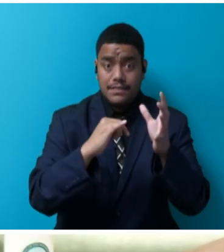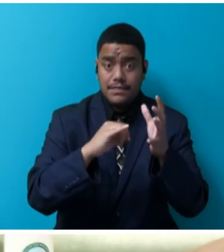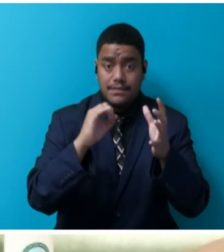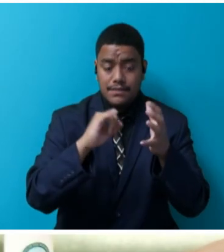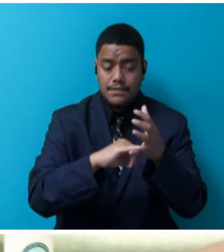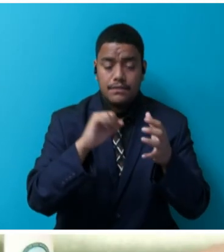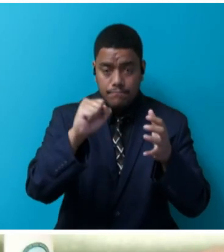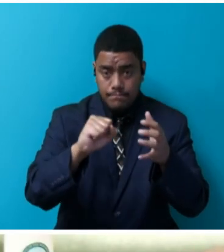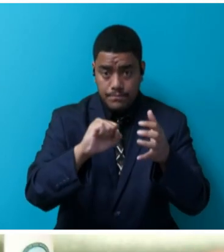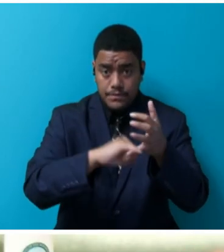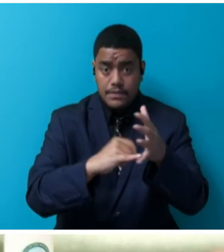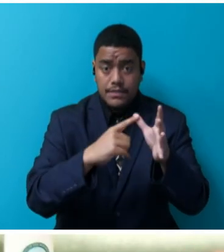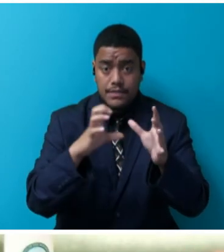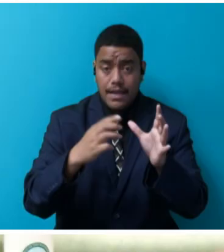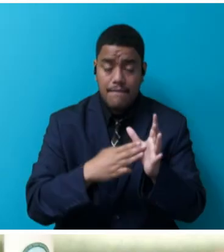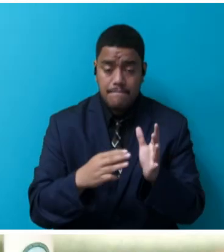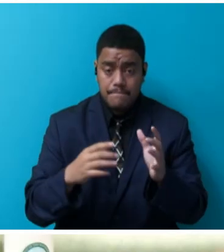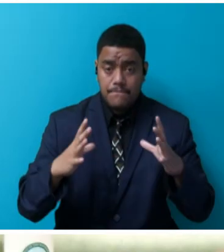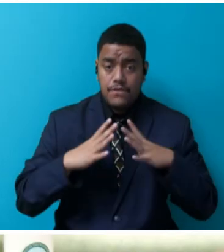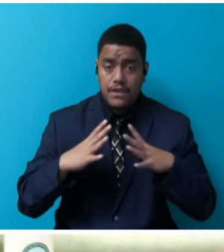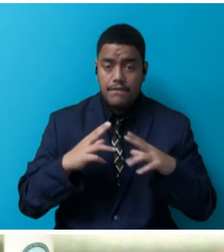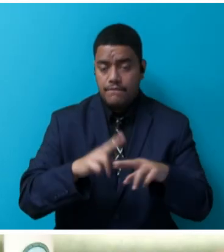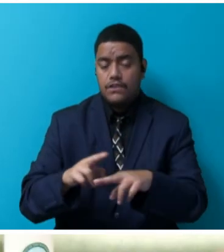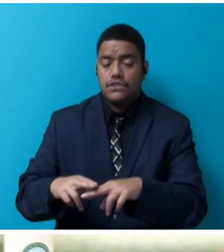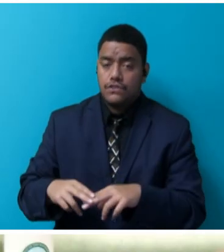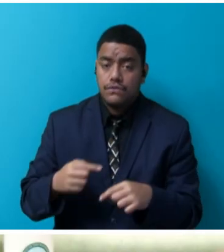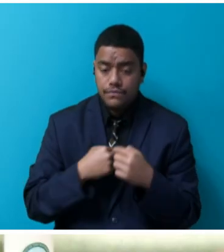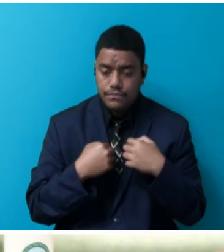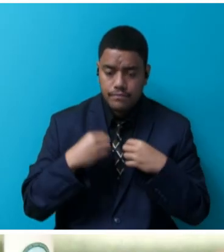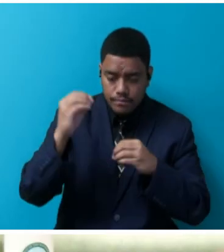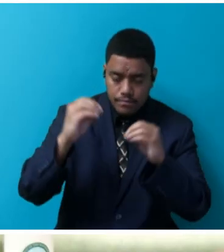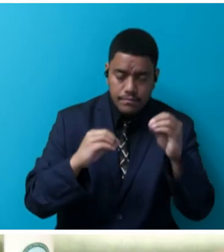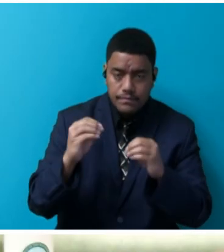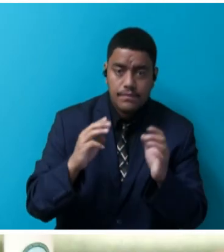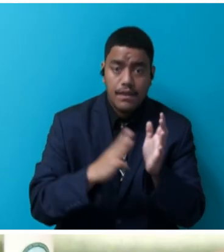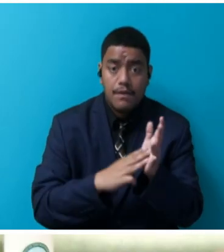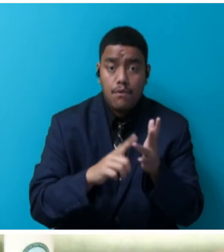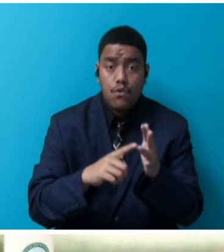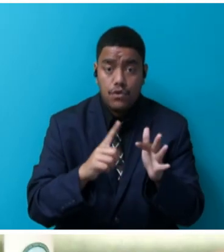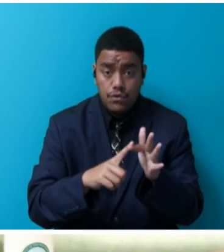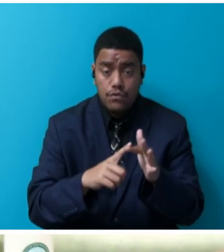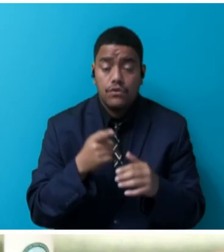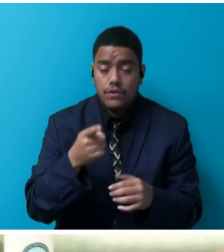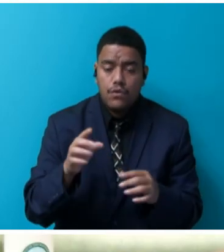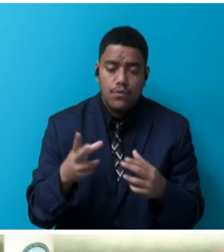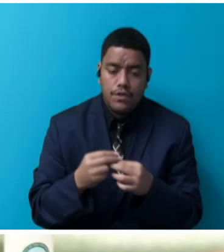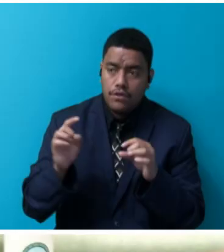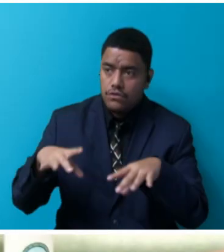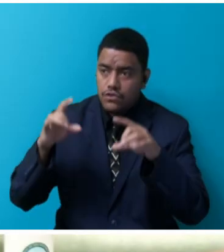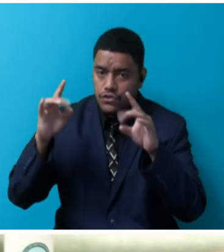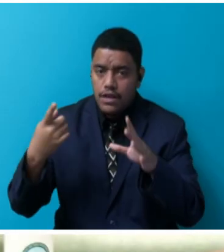Speaker, we are also exploring MOUs, or Memorandums of Understanding, with Australia and